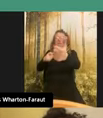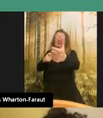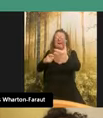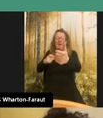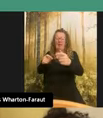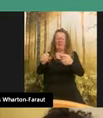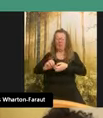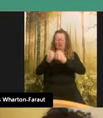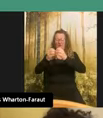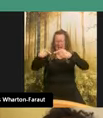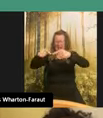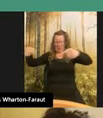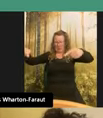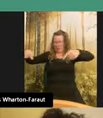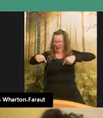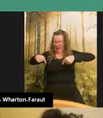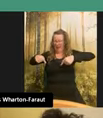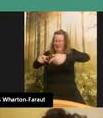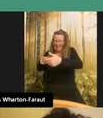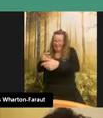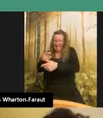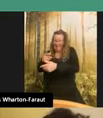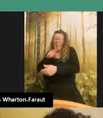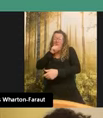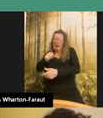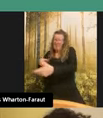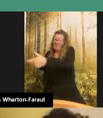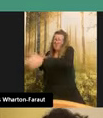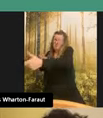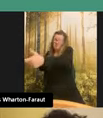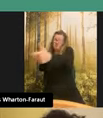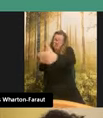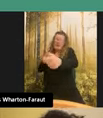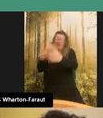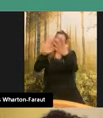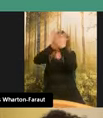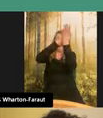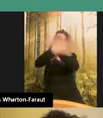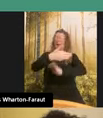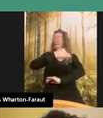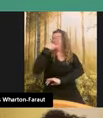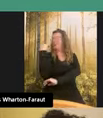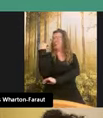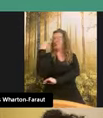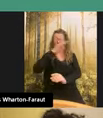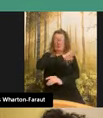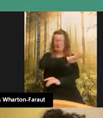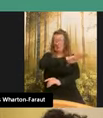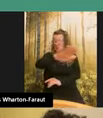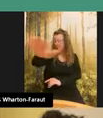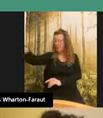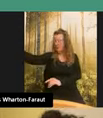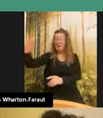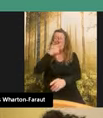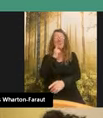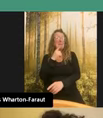this machine gun and it would just decimate unarmed people. And it wasn't a